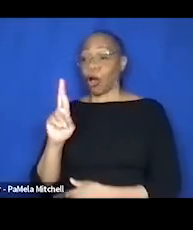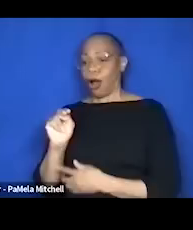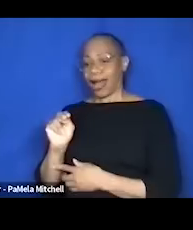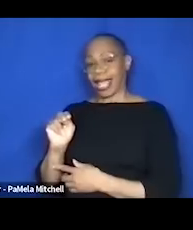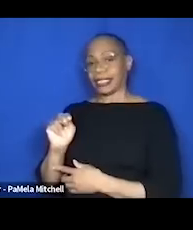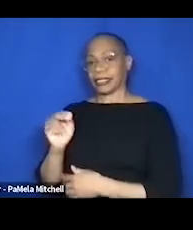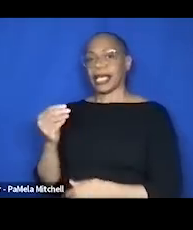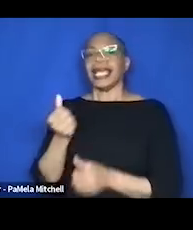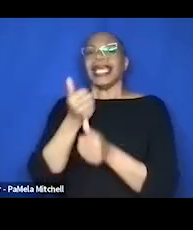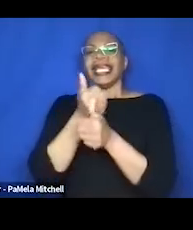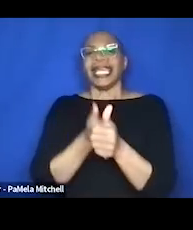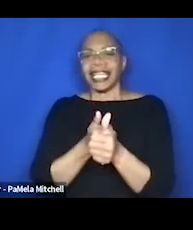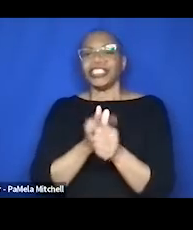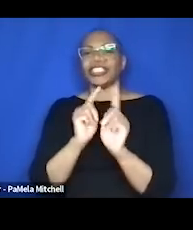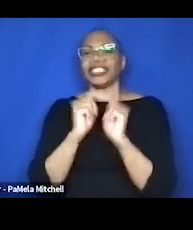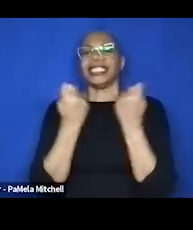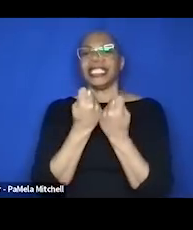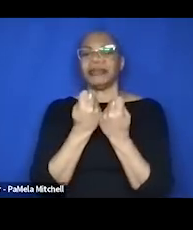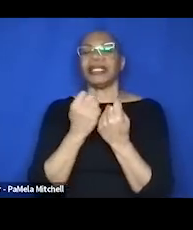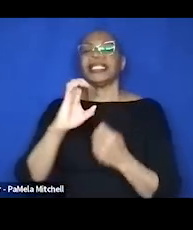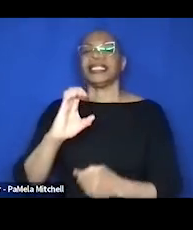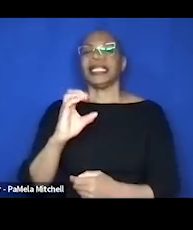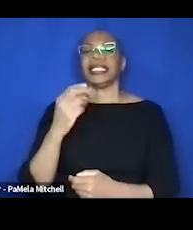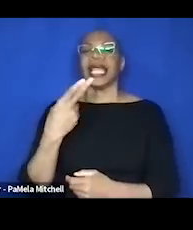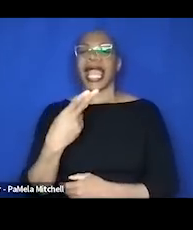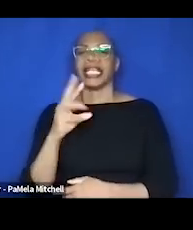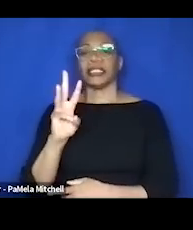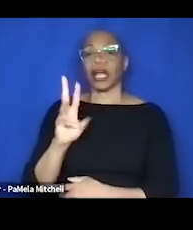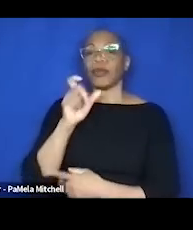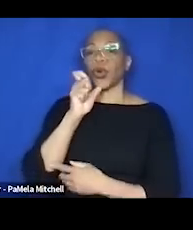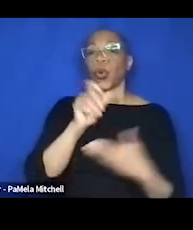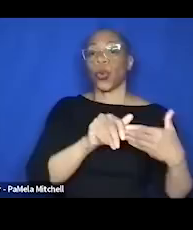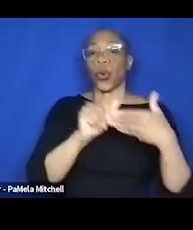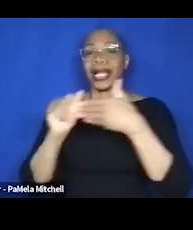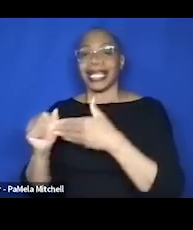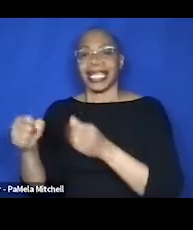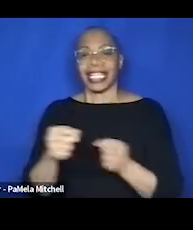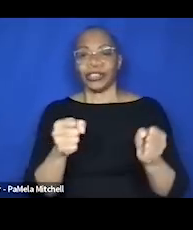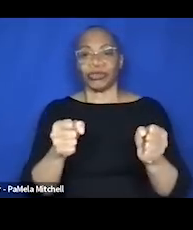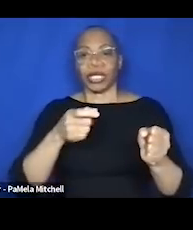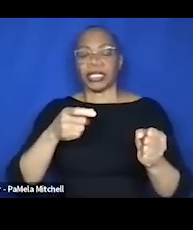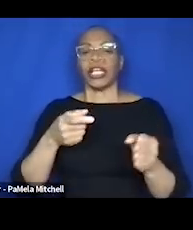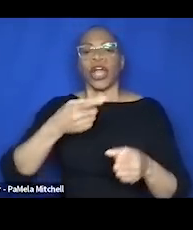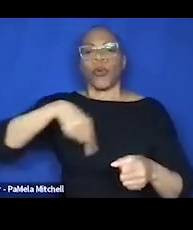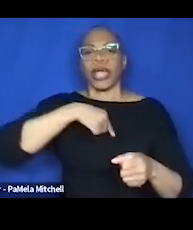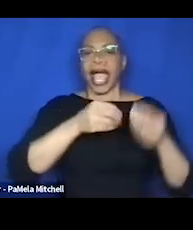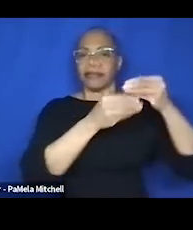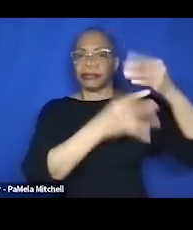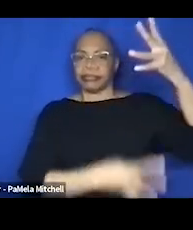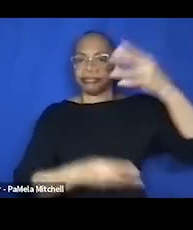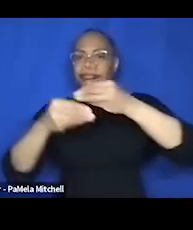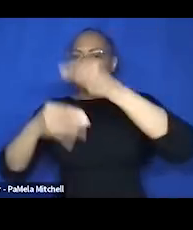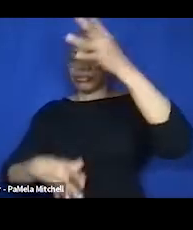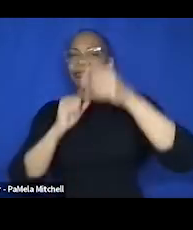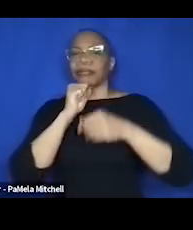a CHW, which that's CHW led on the street. So we have all these, but not everybody goes out, right? We